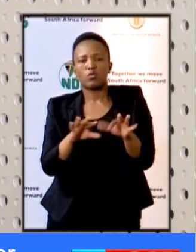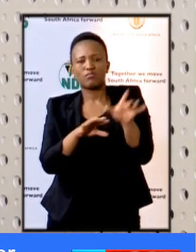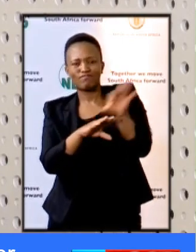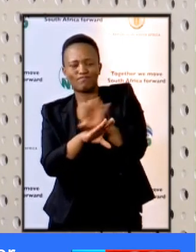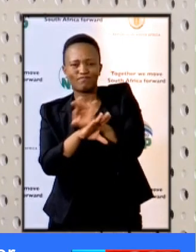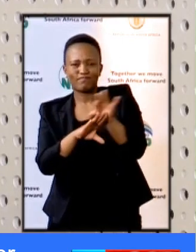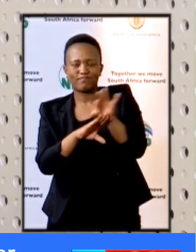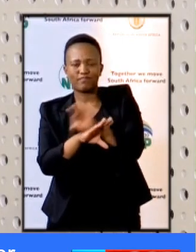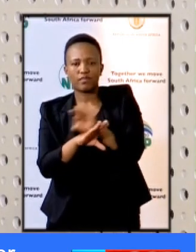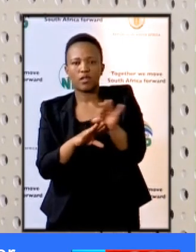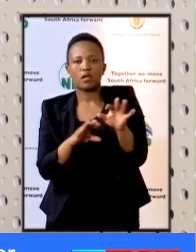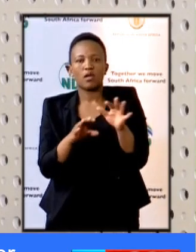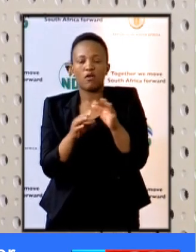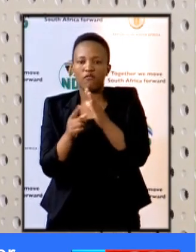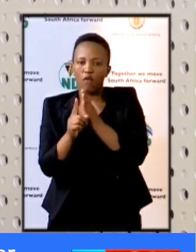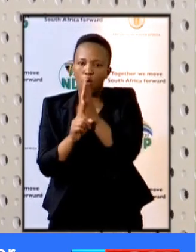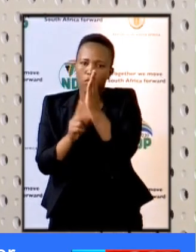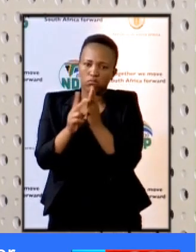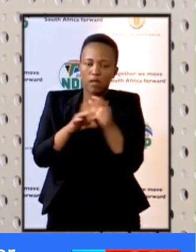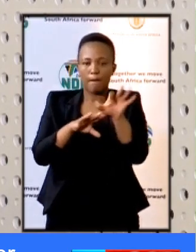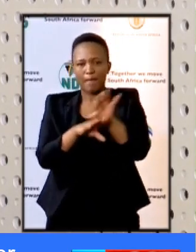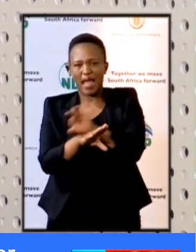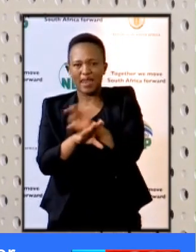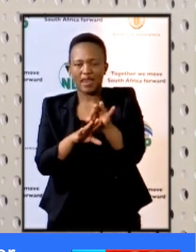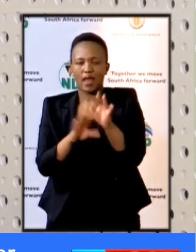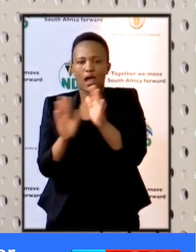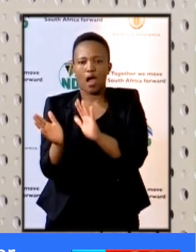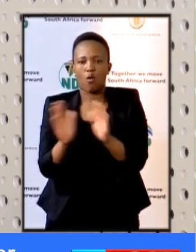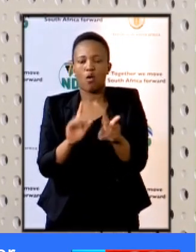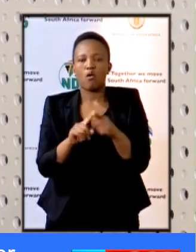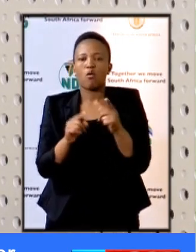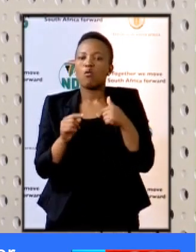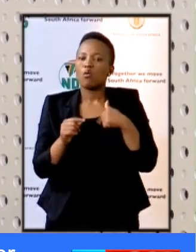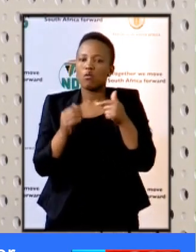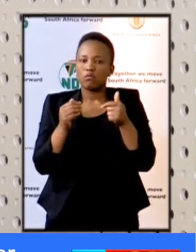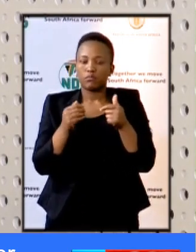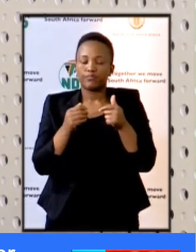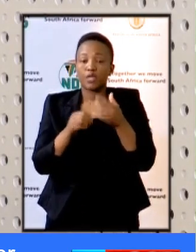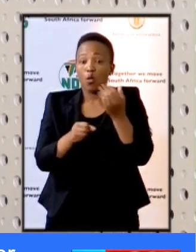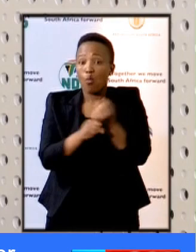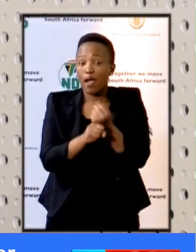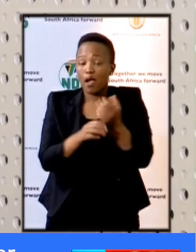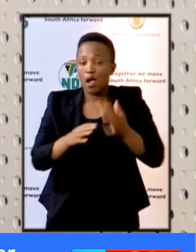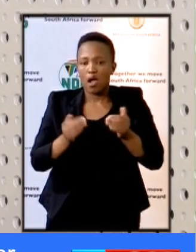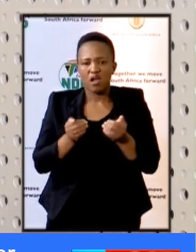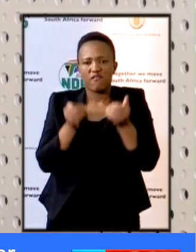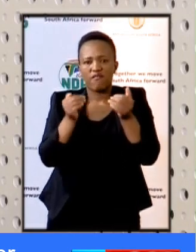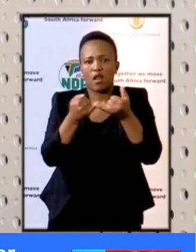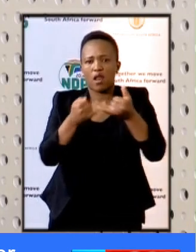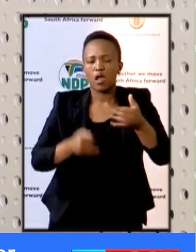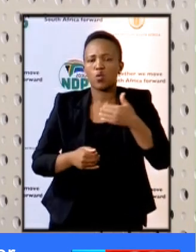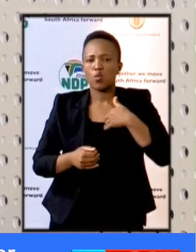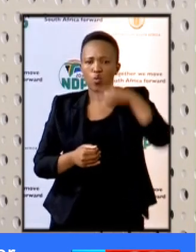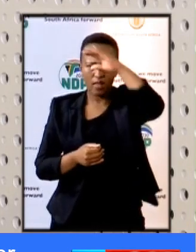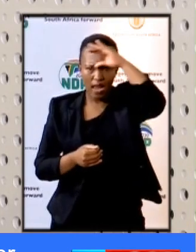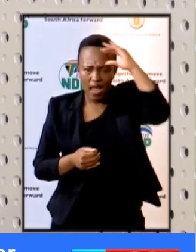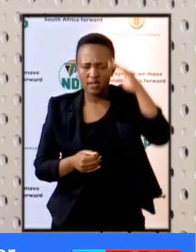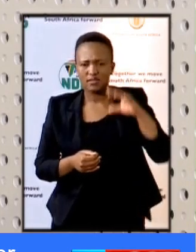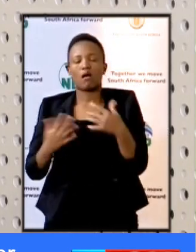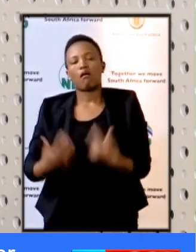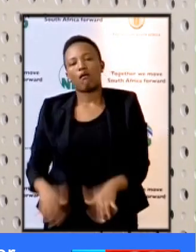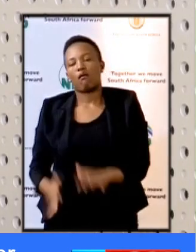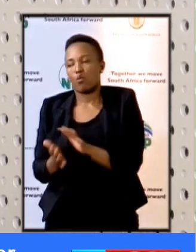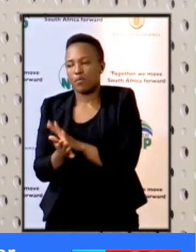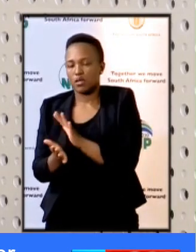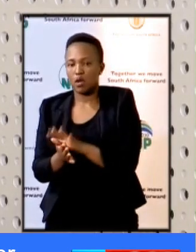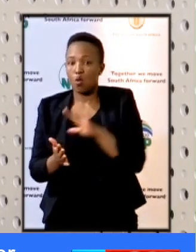training of various categories of frontline workers, particularly those working in our health facilities in